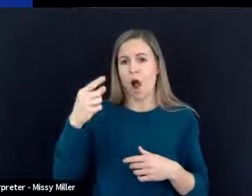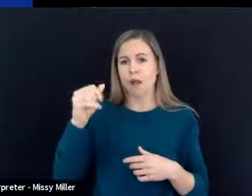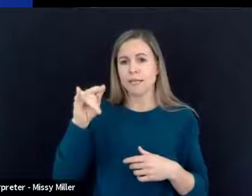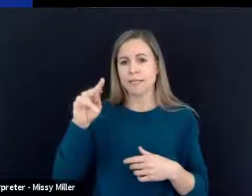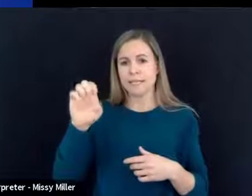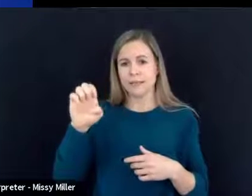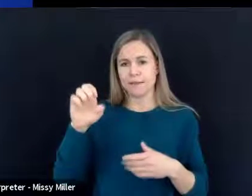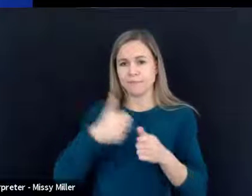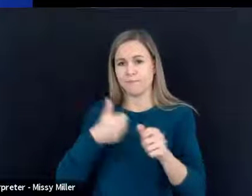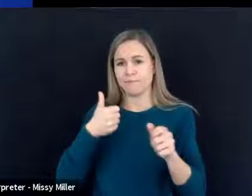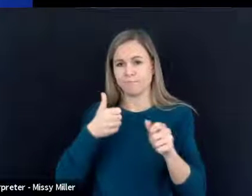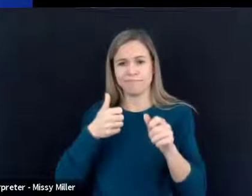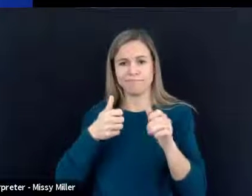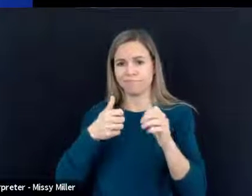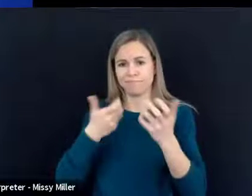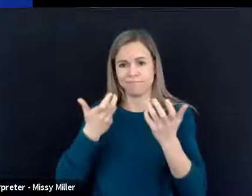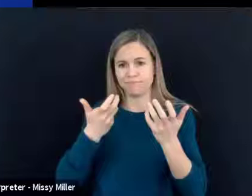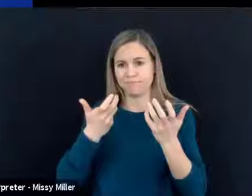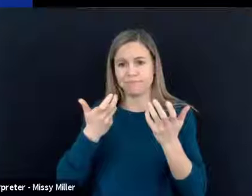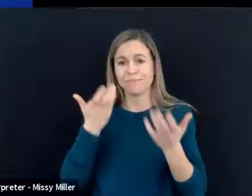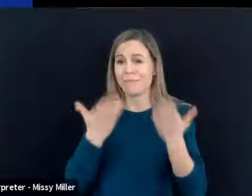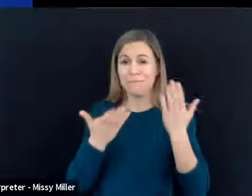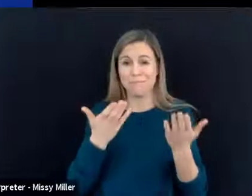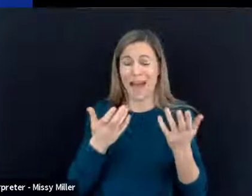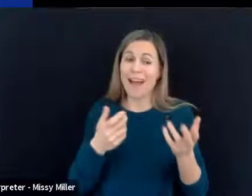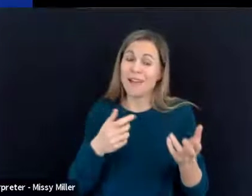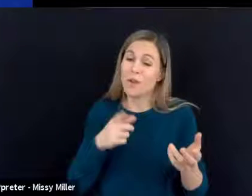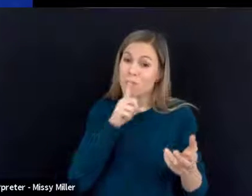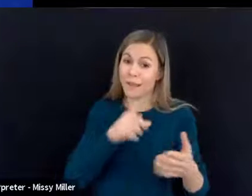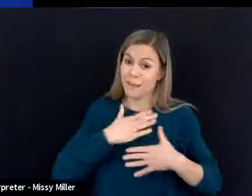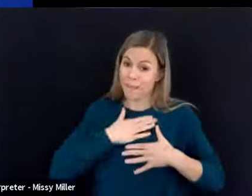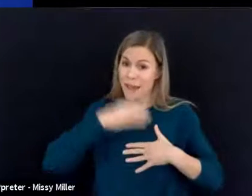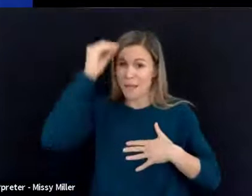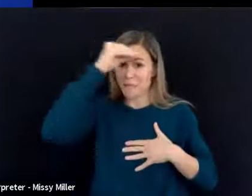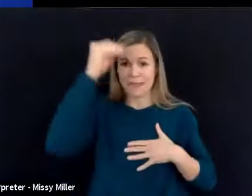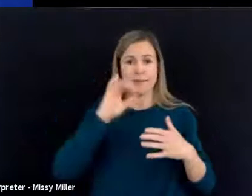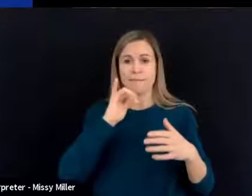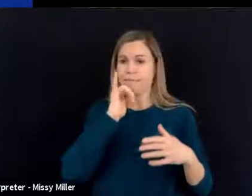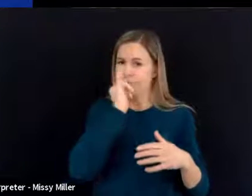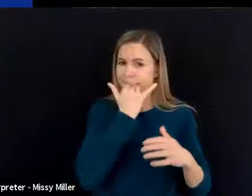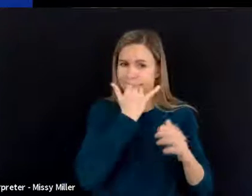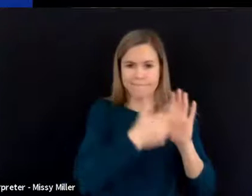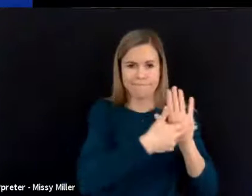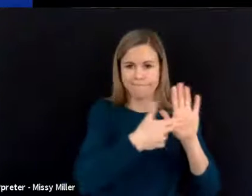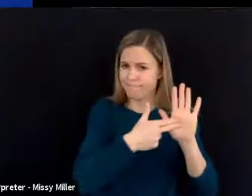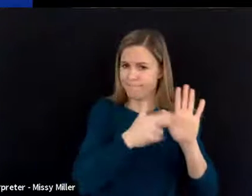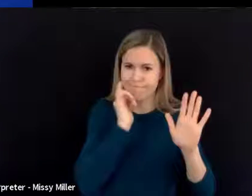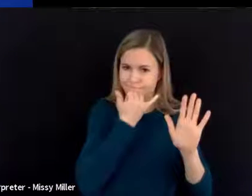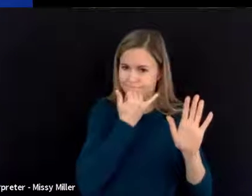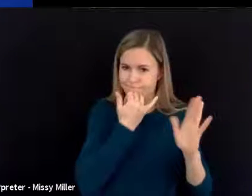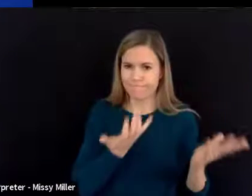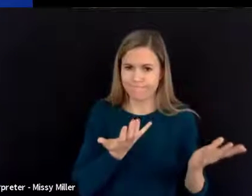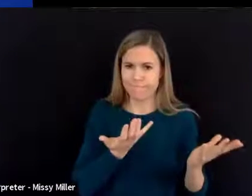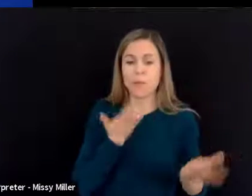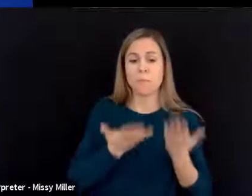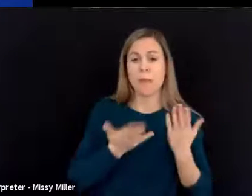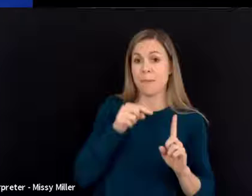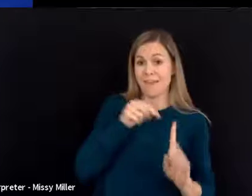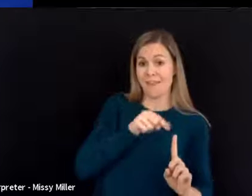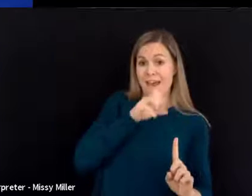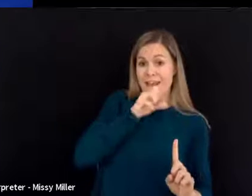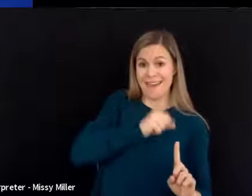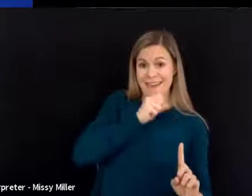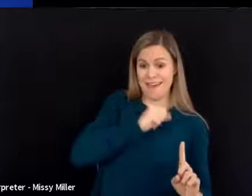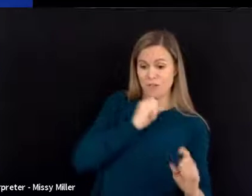mislabeling. It may be that at that point in their development, they're not functioning as age